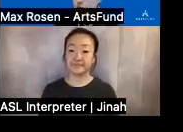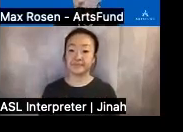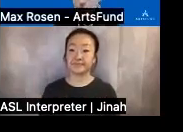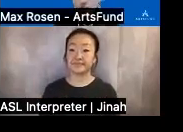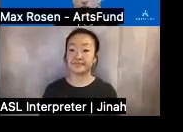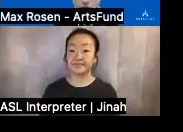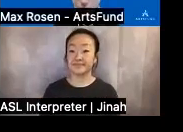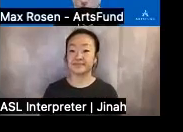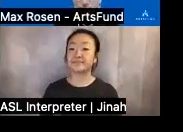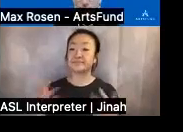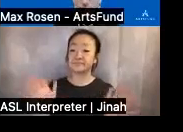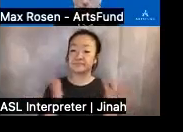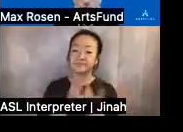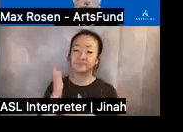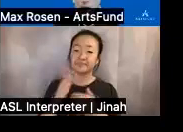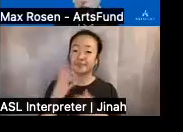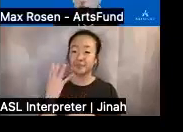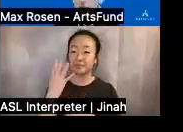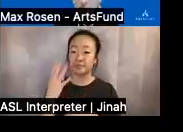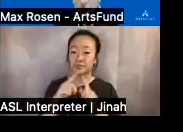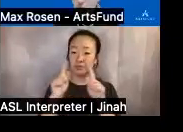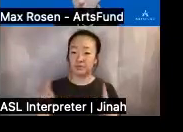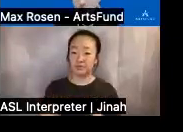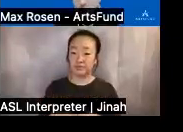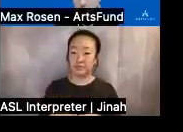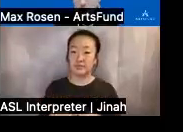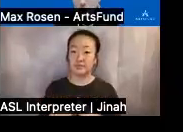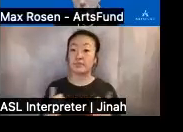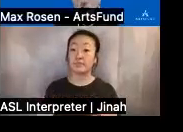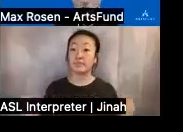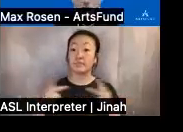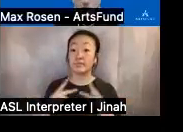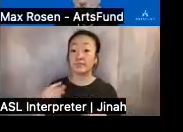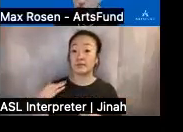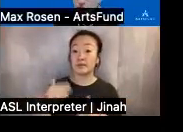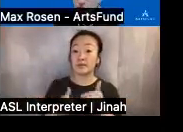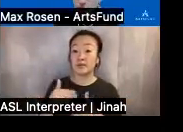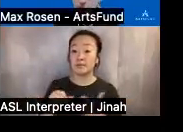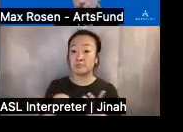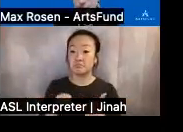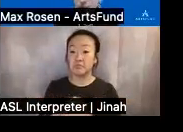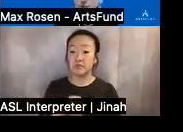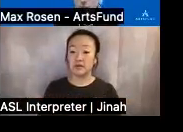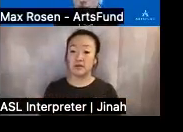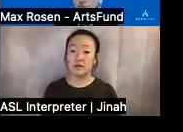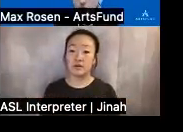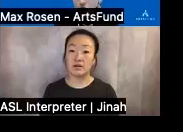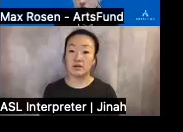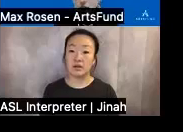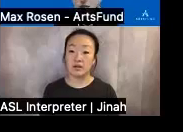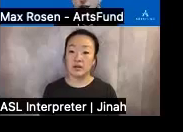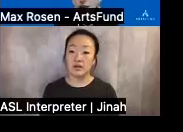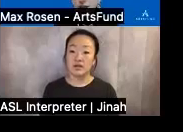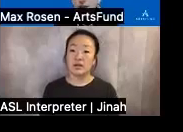Now that we've gone through all 4 forms and we're back to the application process page, I'll just take a moment to